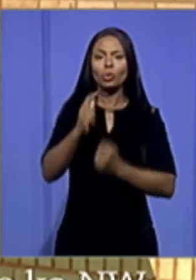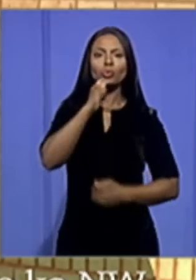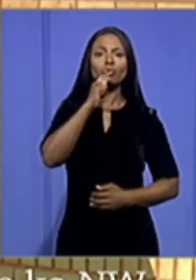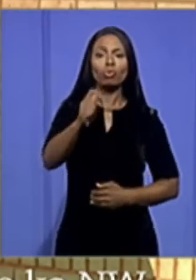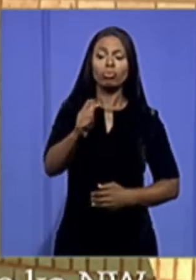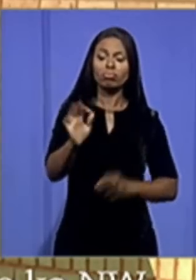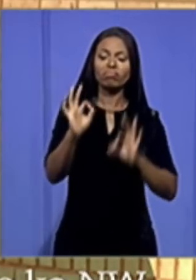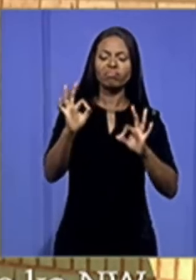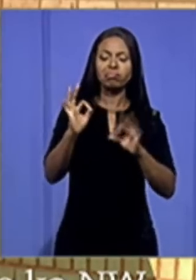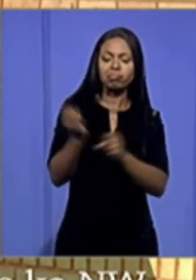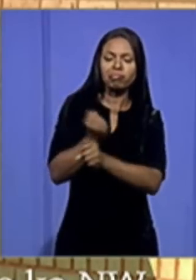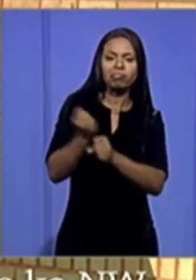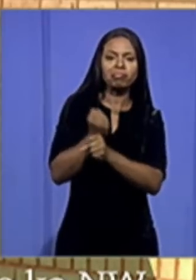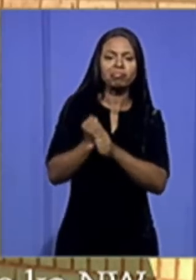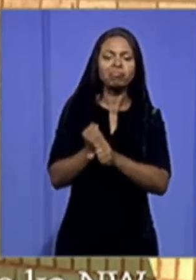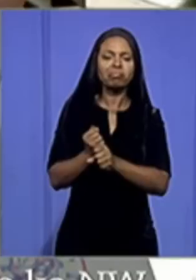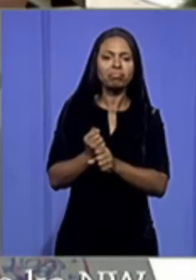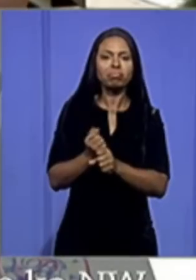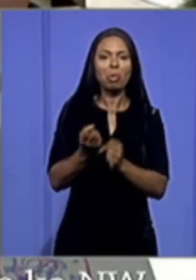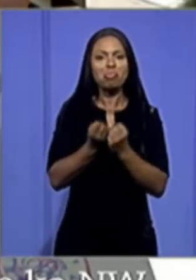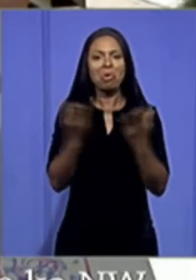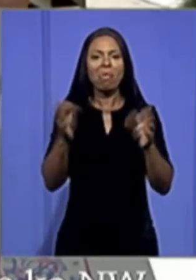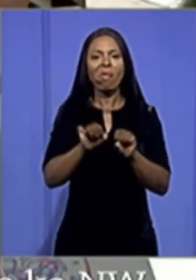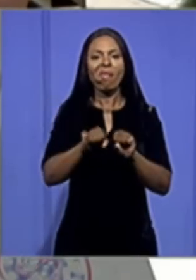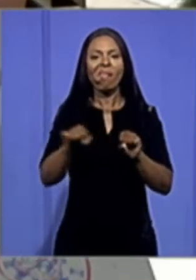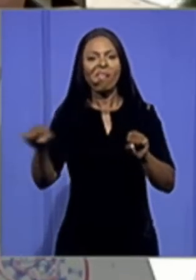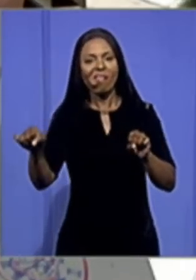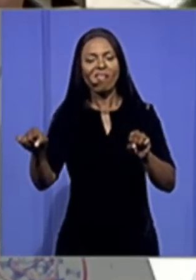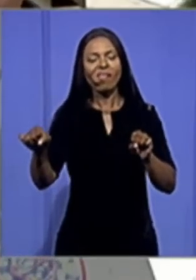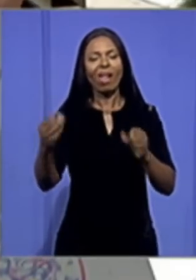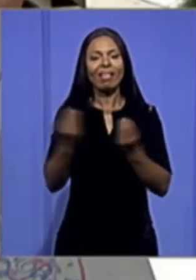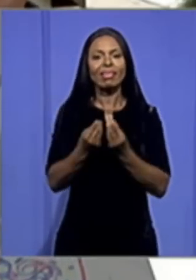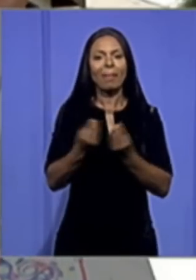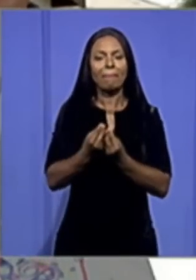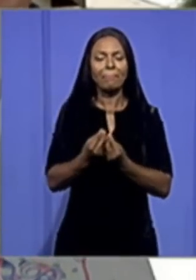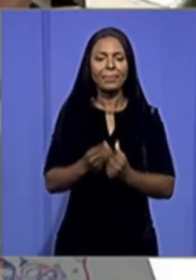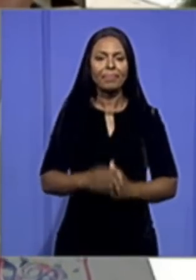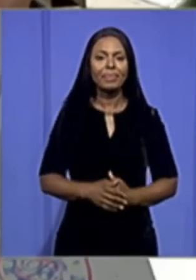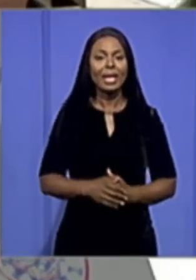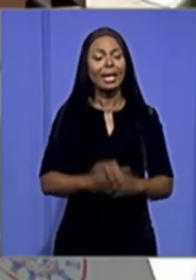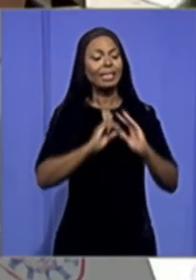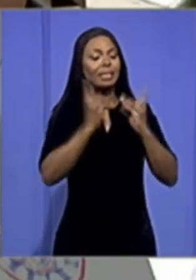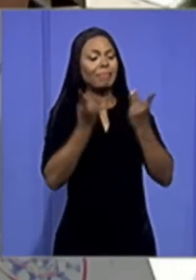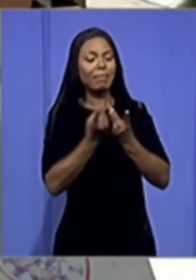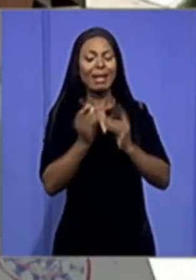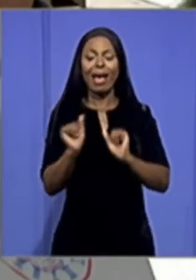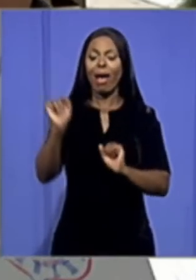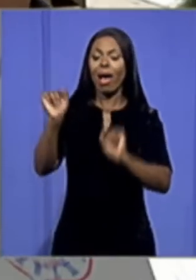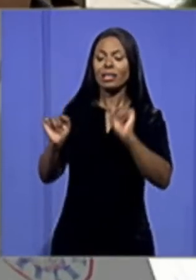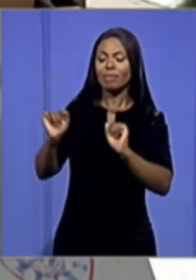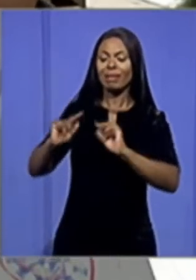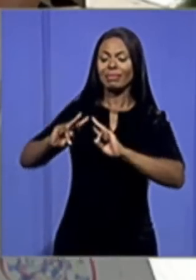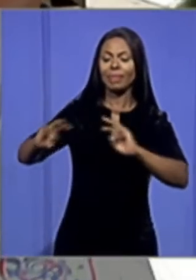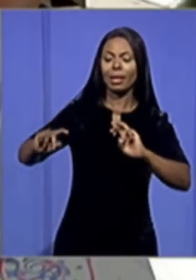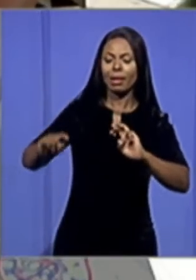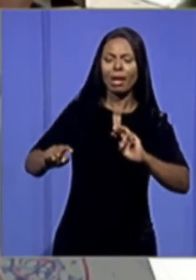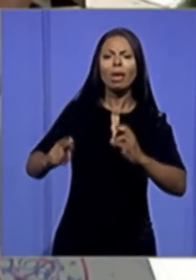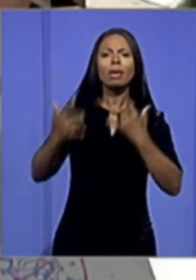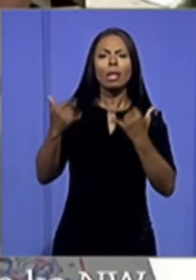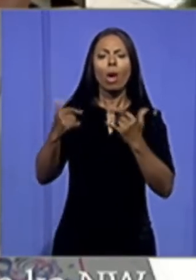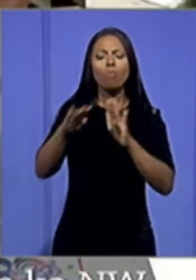go samagana le mafaratlhatlha a dikolo. Department e tshwanetse gore from this conditional assessment ba kgone go tsenya lelaneo